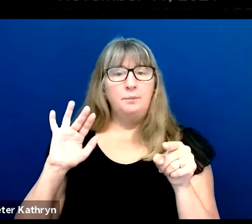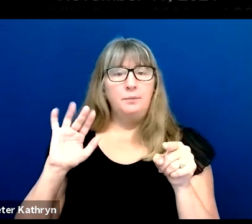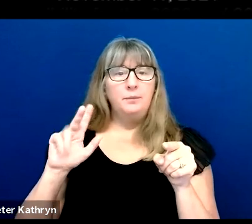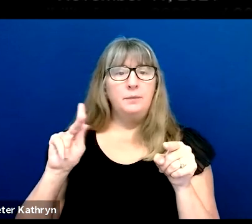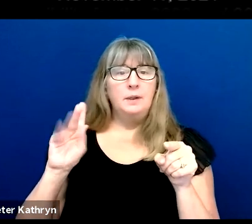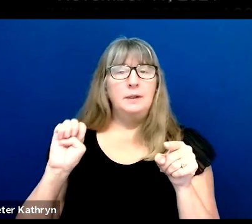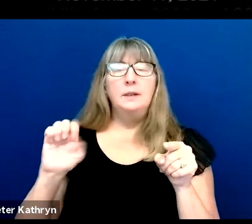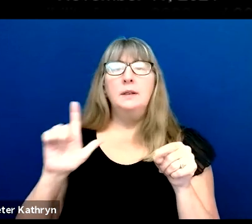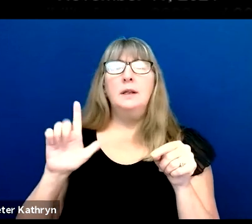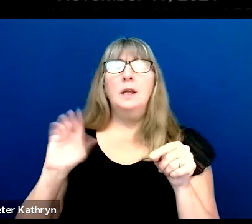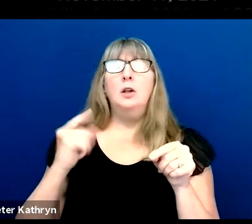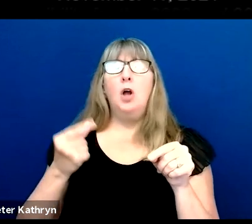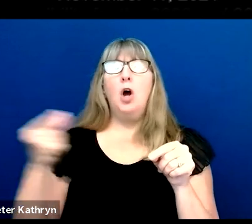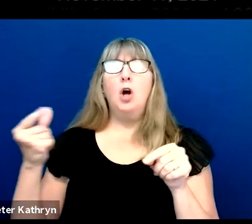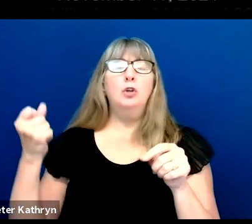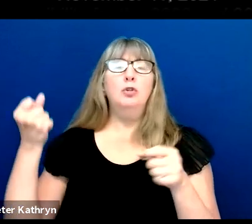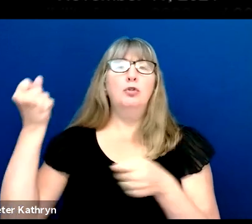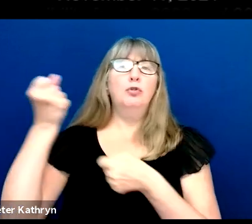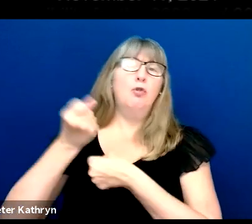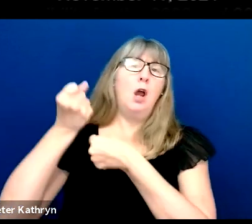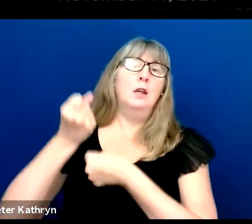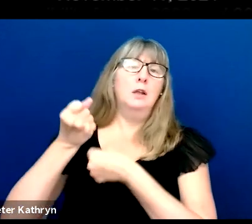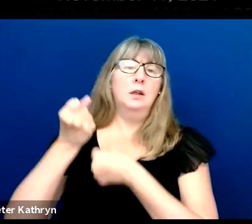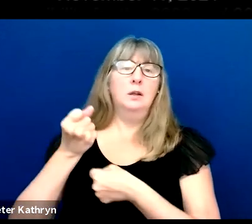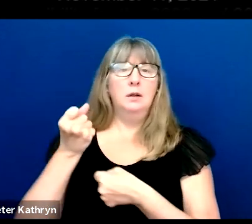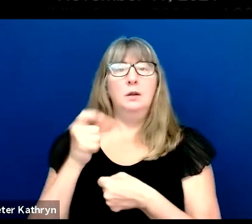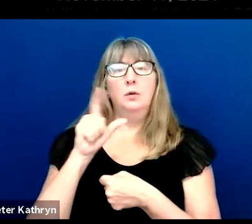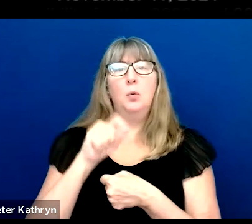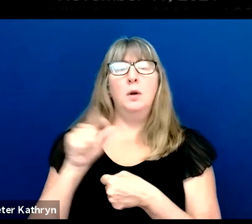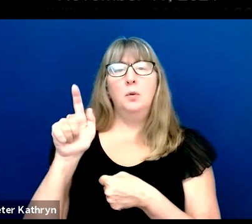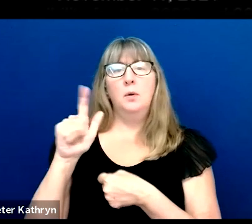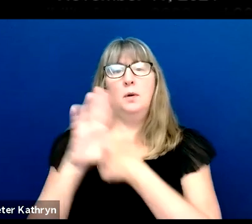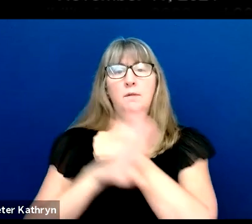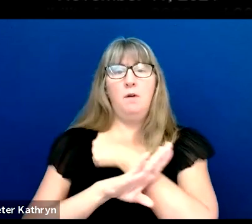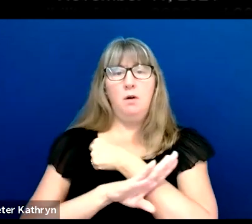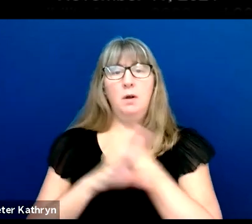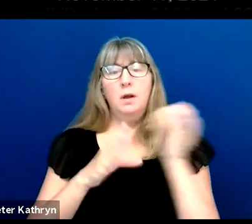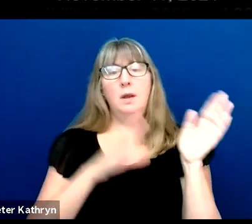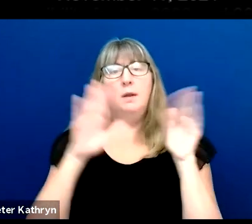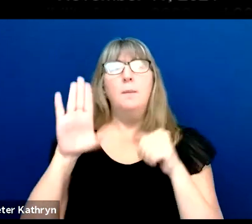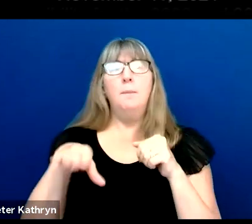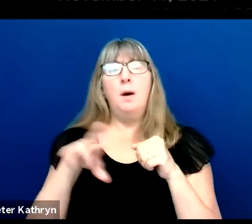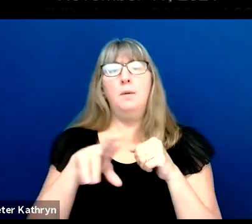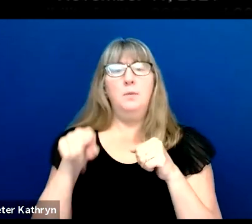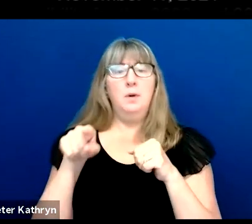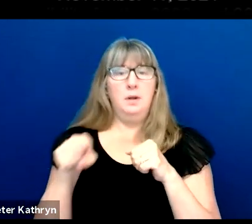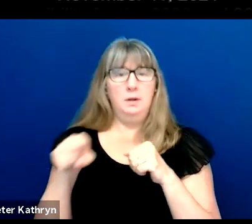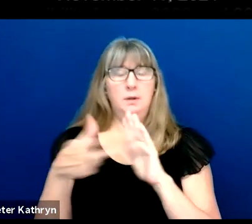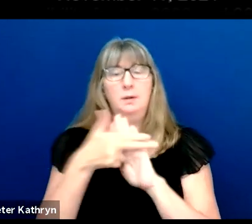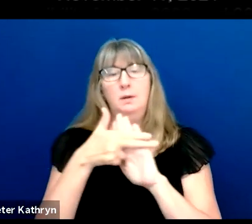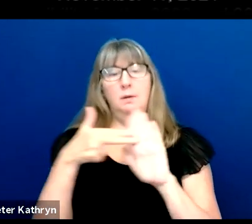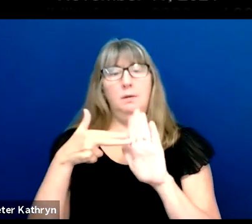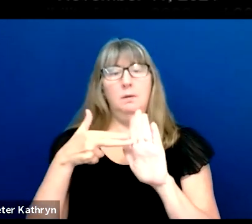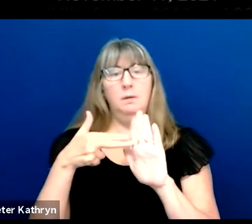strike in this fall of 2021, and on the bottom right is a headline revealing